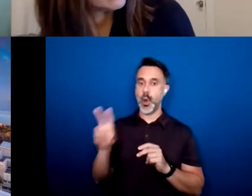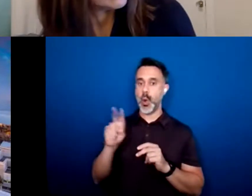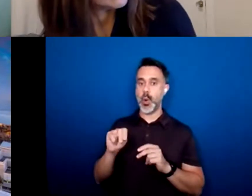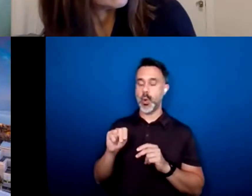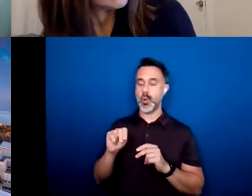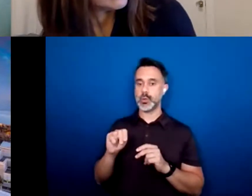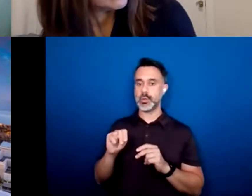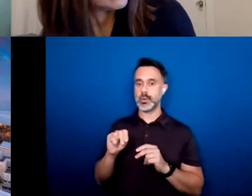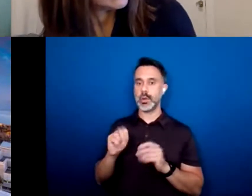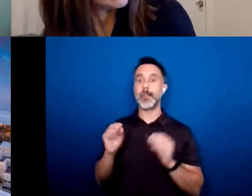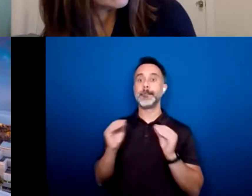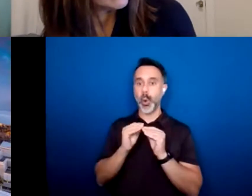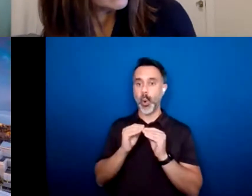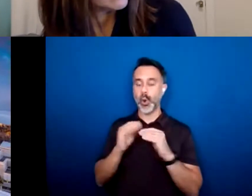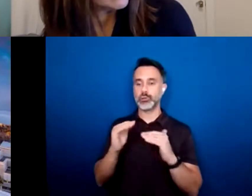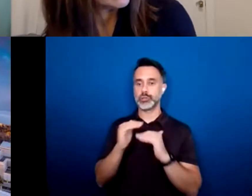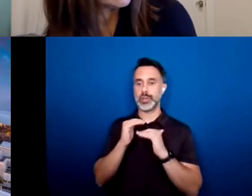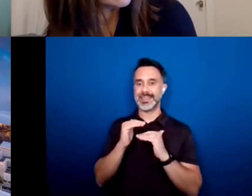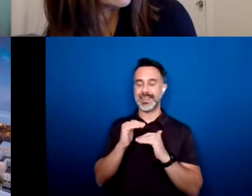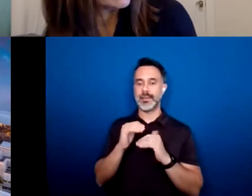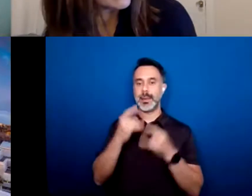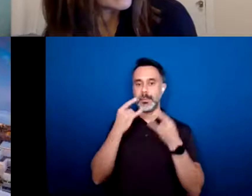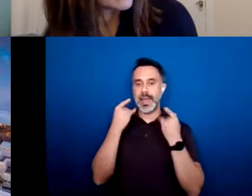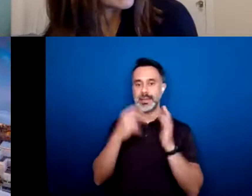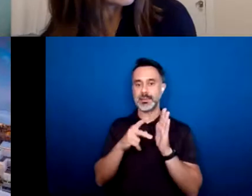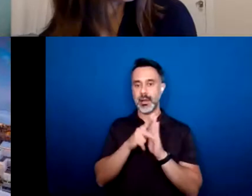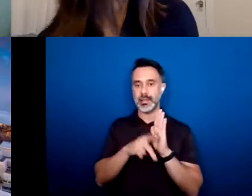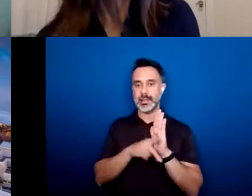more restrictive masking policies?